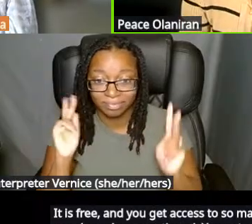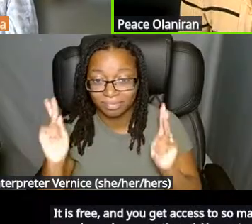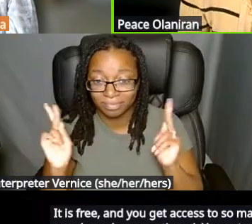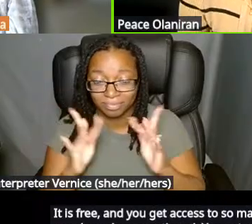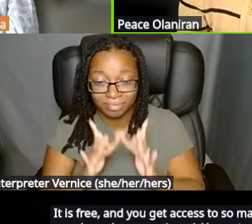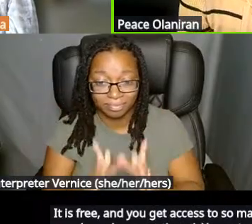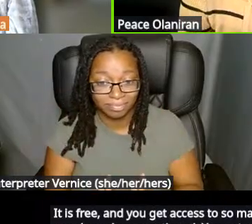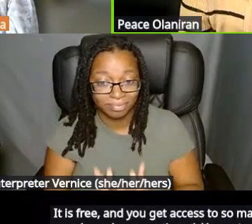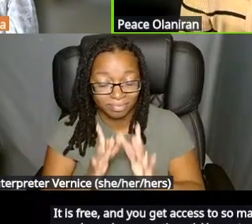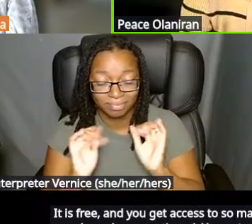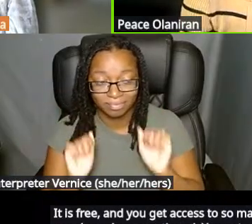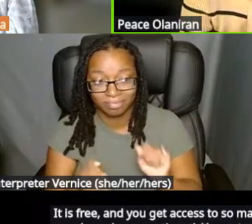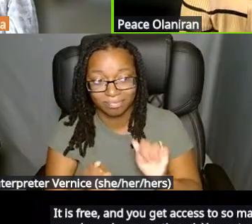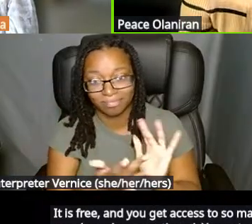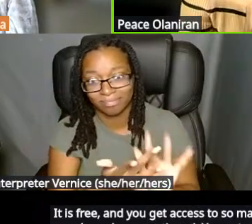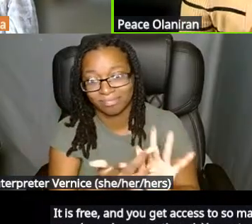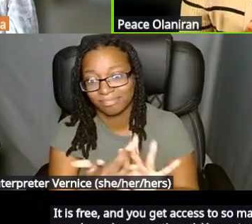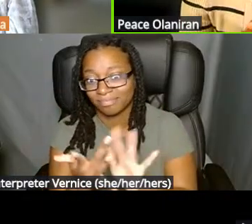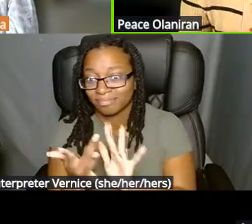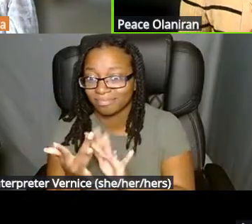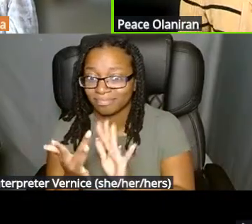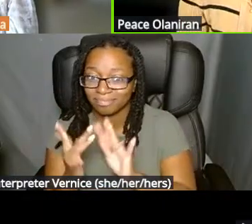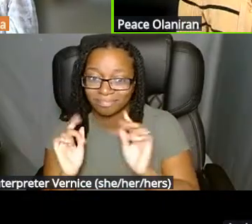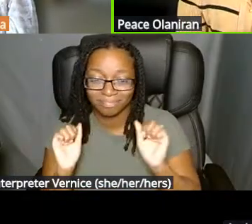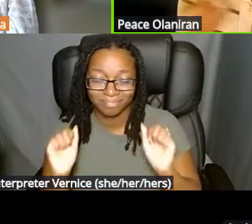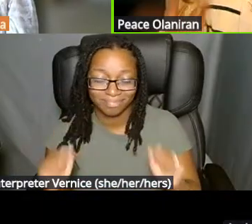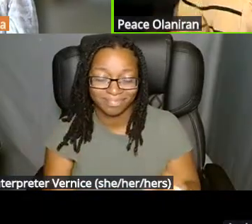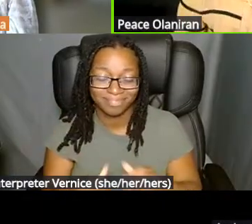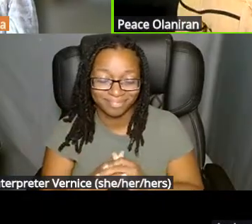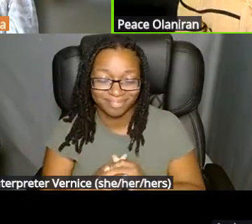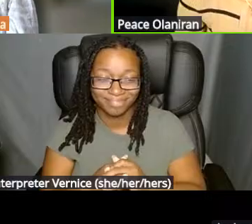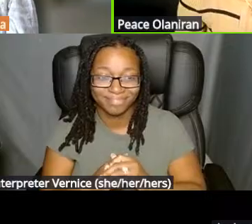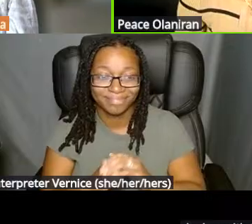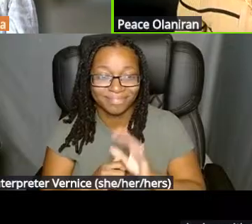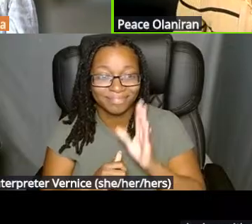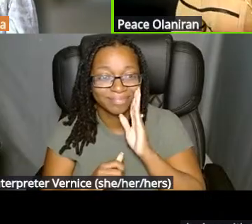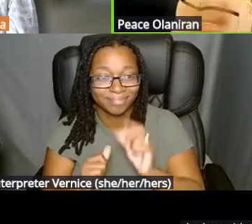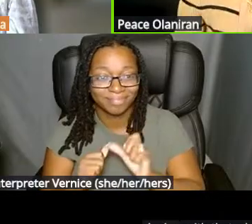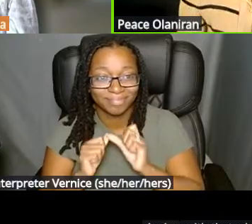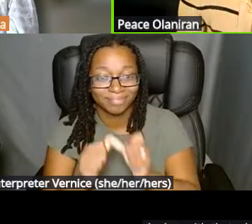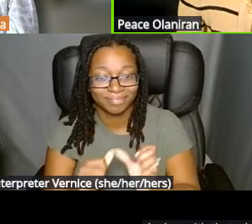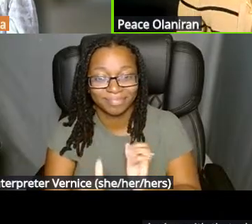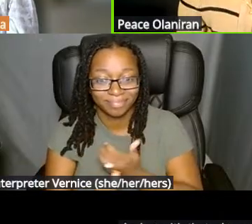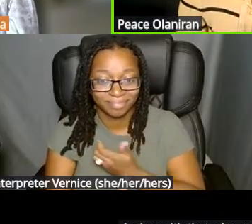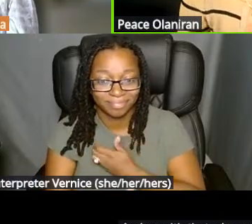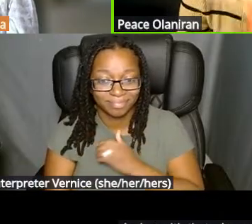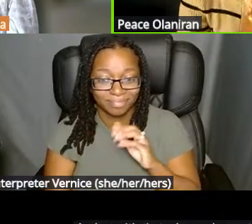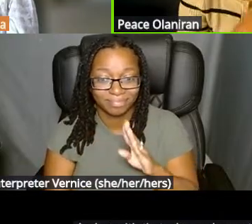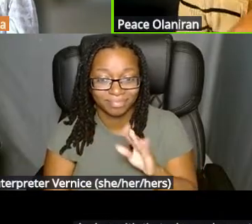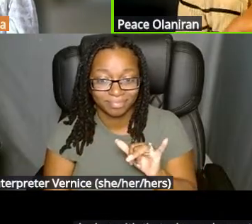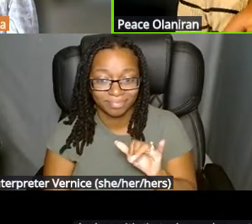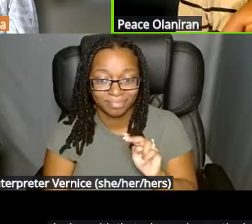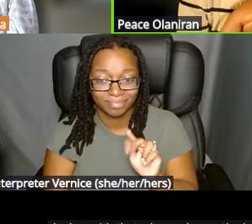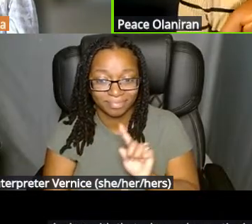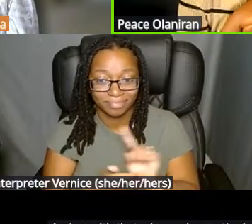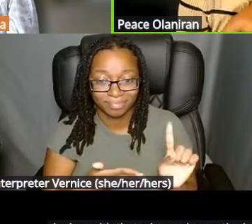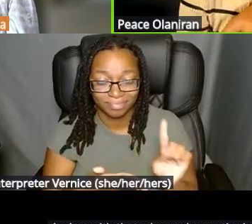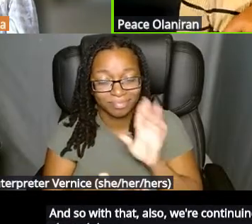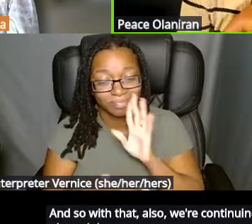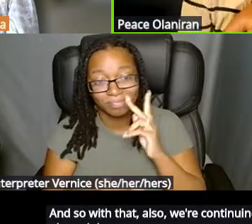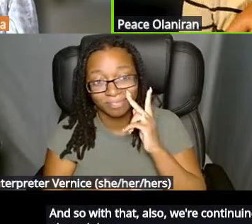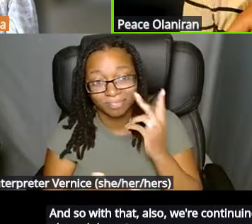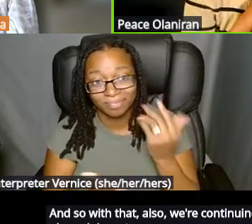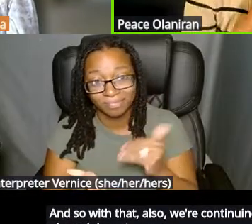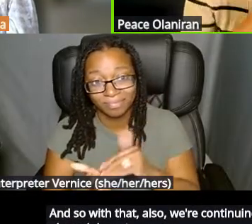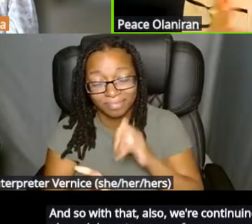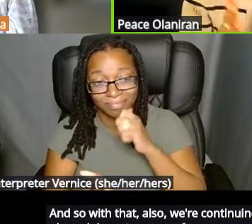connect with. And so with that, also, we're continuing on with our Black in Neuro Week. So please join us tomorrow for